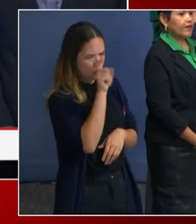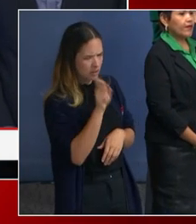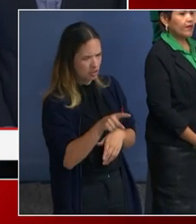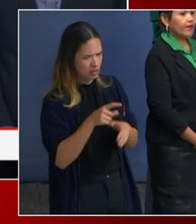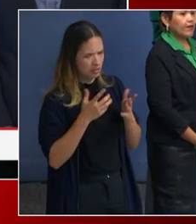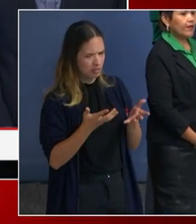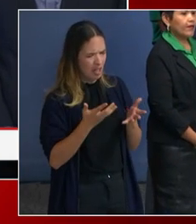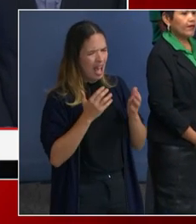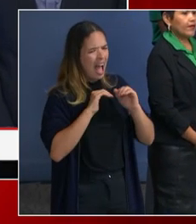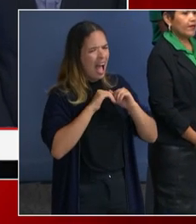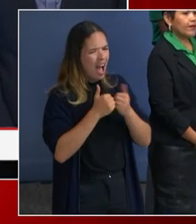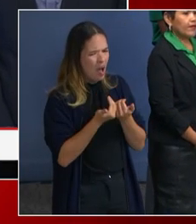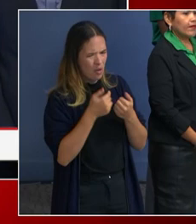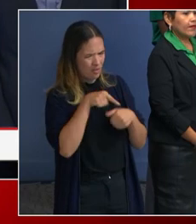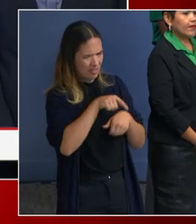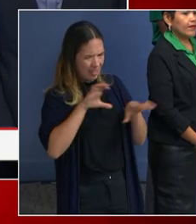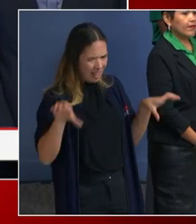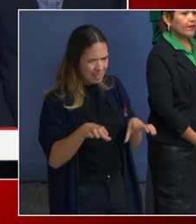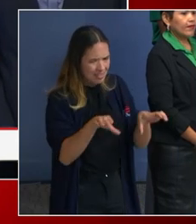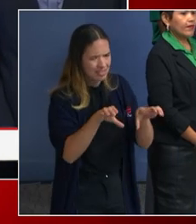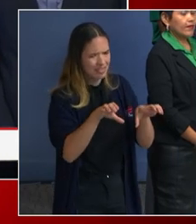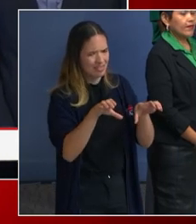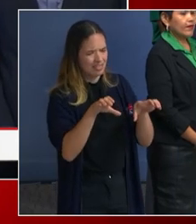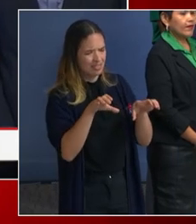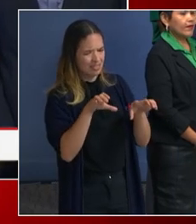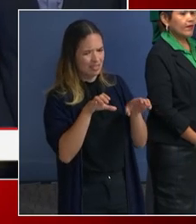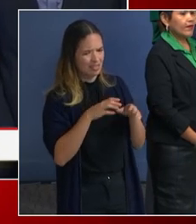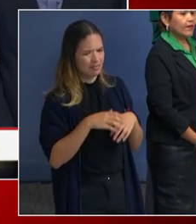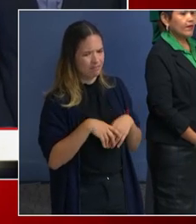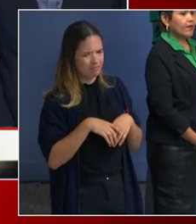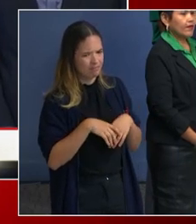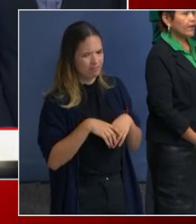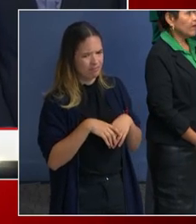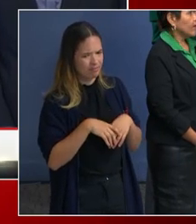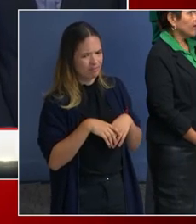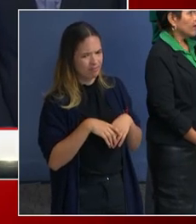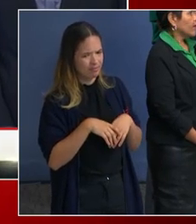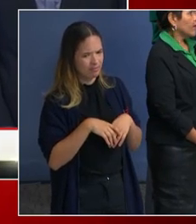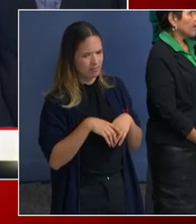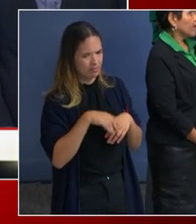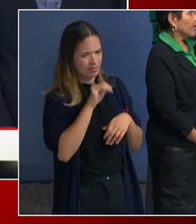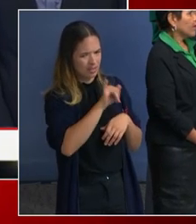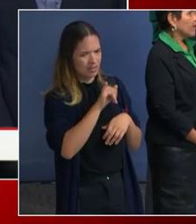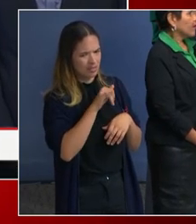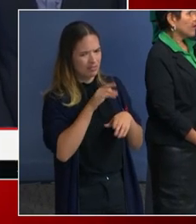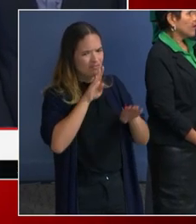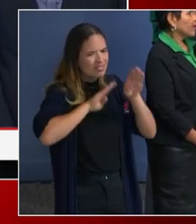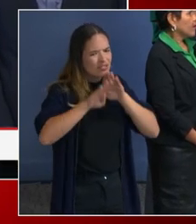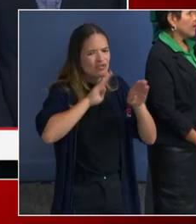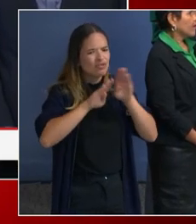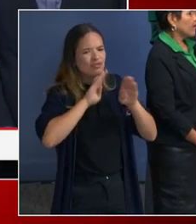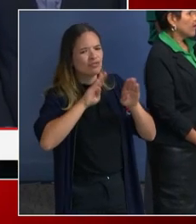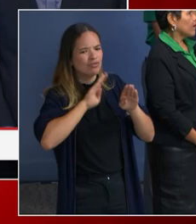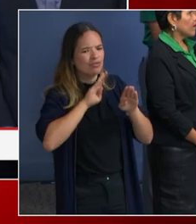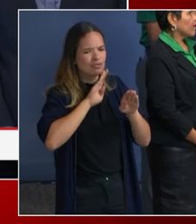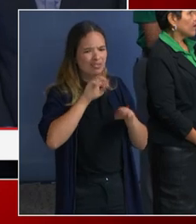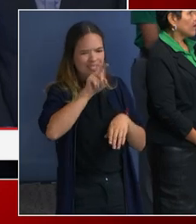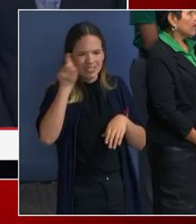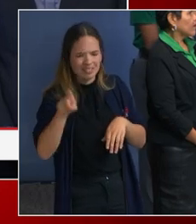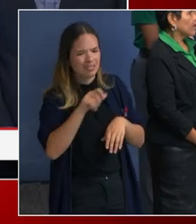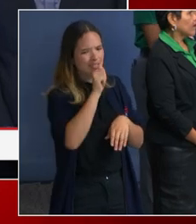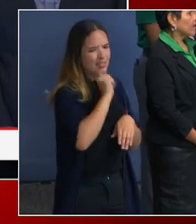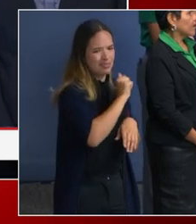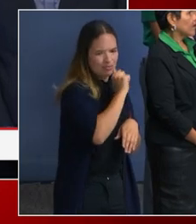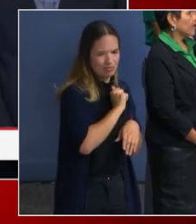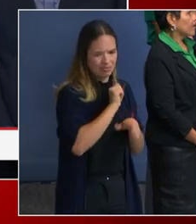not give any credence to the frustrations being voiced by those governors of Texas and Arizona? My response has nothing to do with